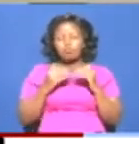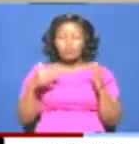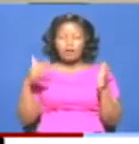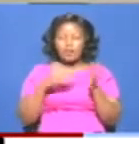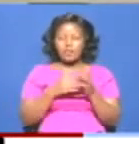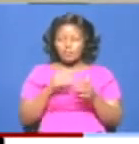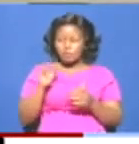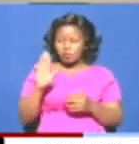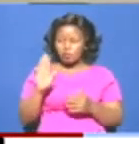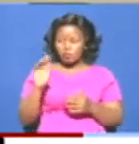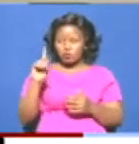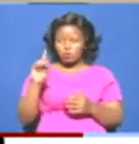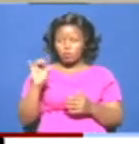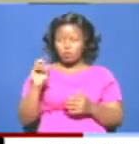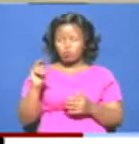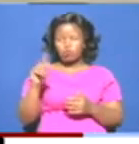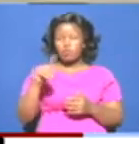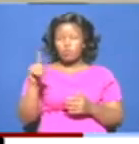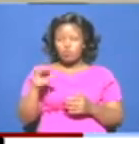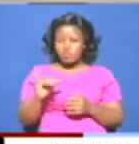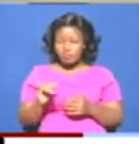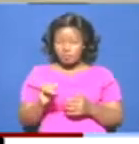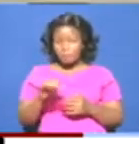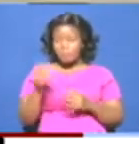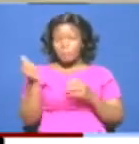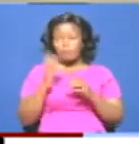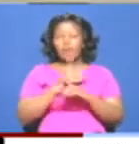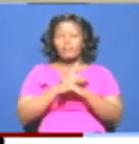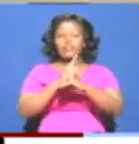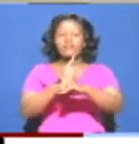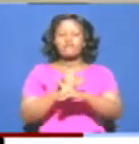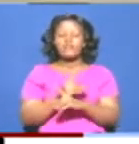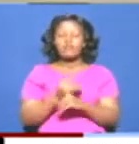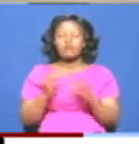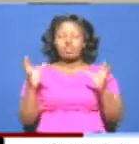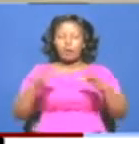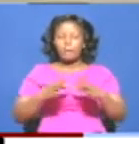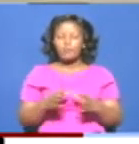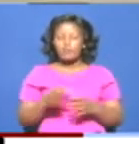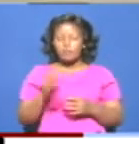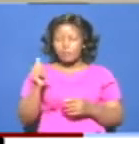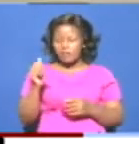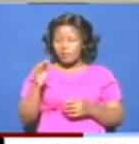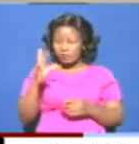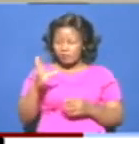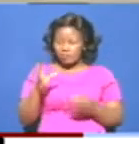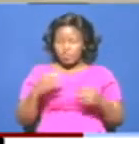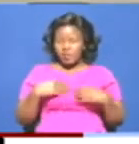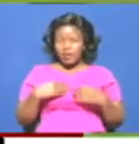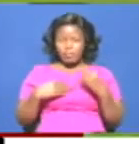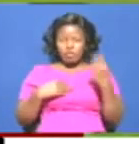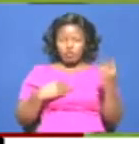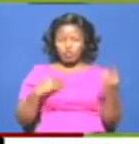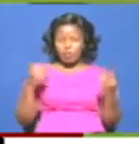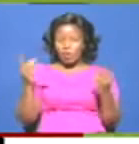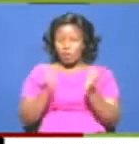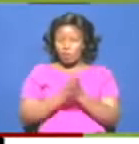another match, defending champions Tusker FC came from a goal down to register a 2-1 victory over Police FC.